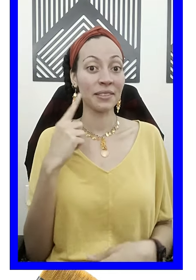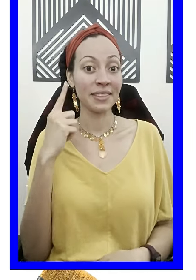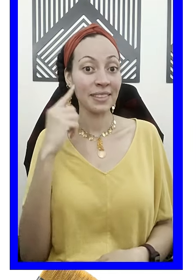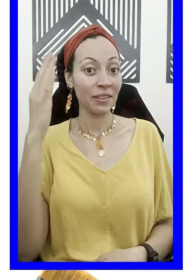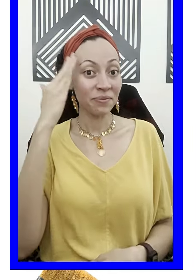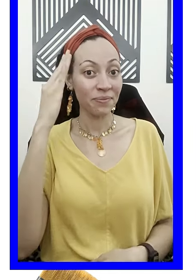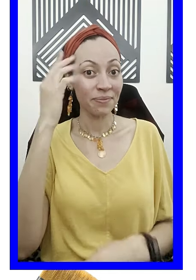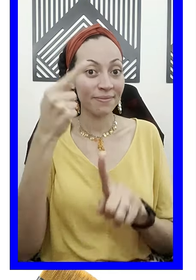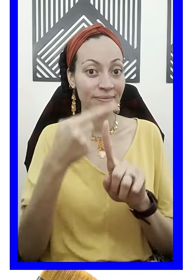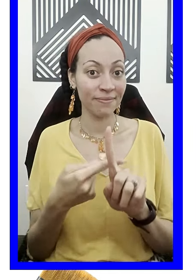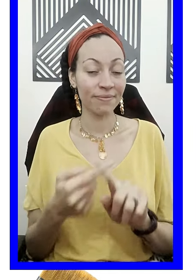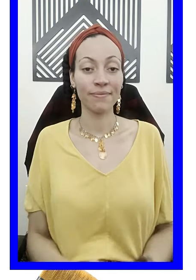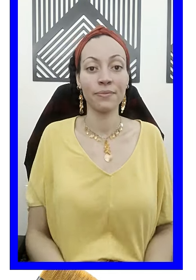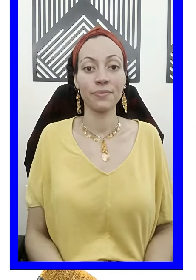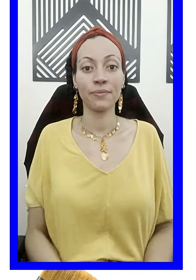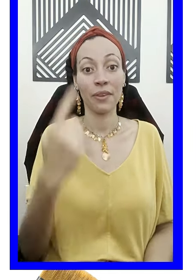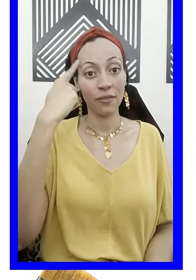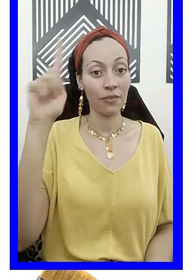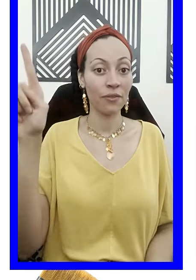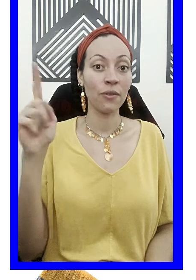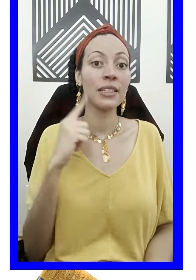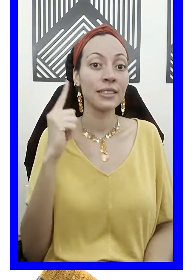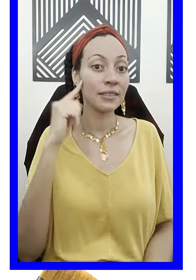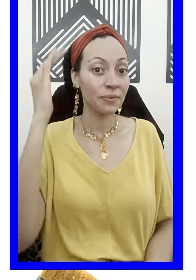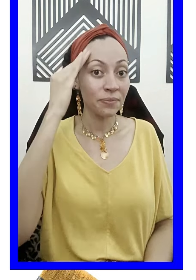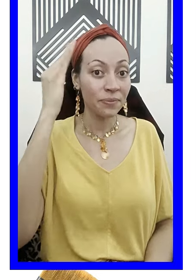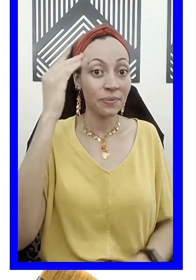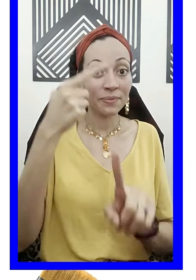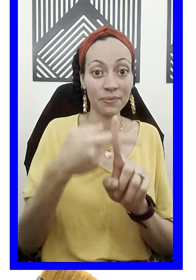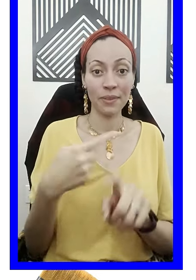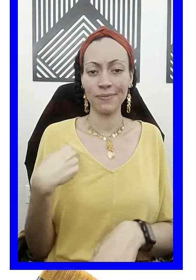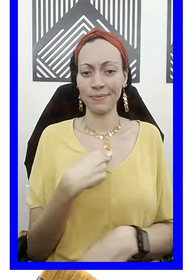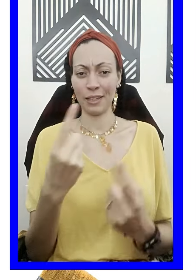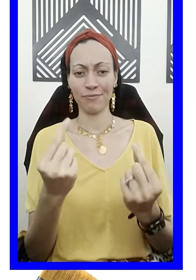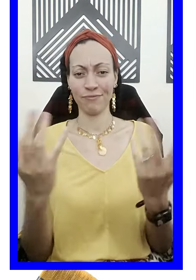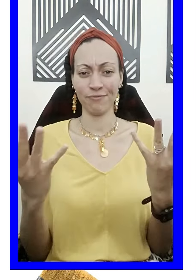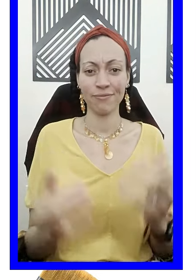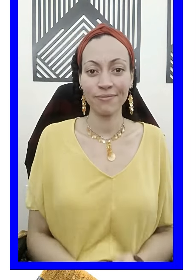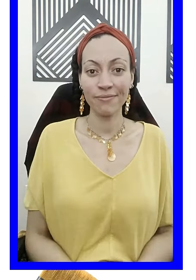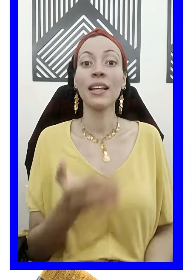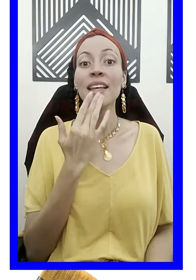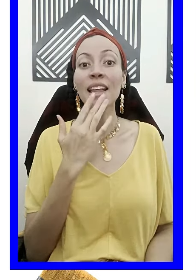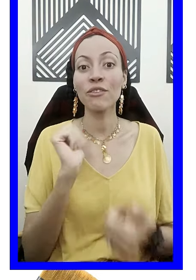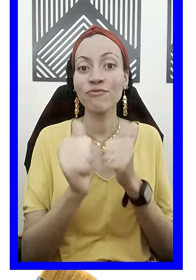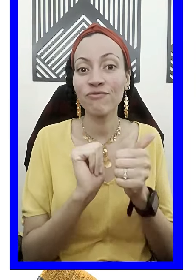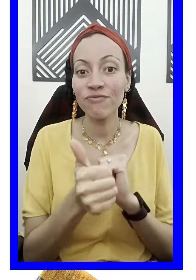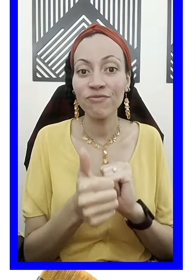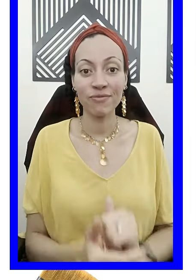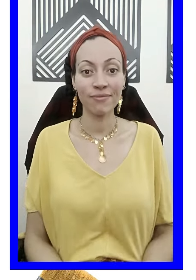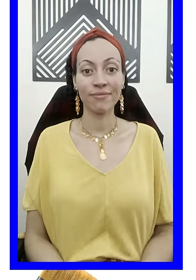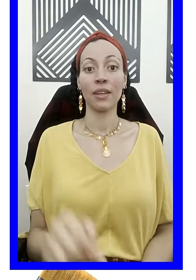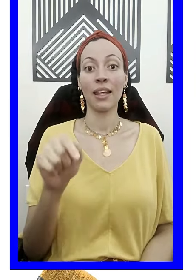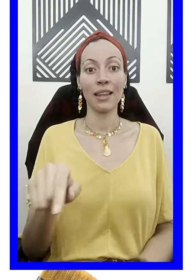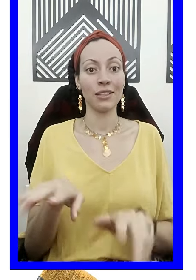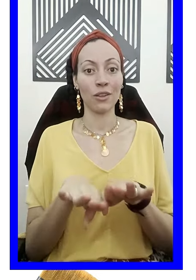Happy Deaf Awareness Month. We will be celebrating Deaf Awareness Month by hosting a coloring contest. This will be open to persons served,